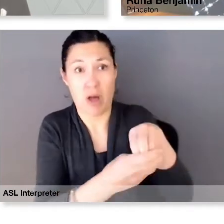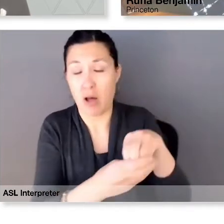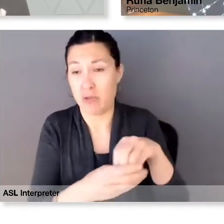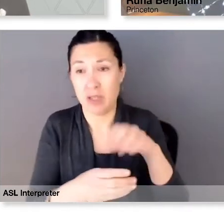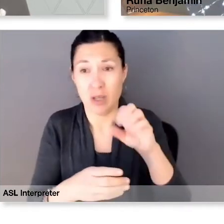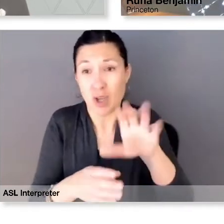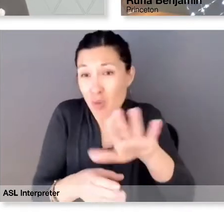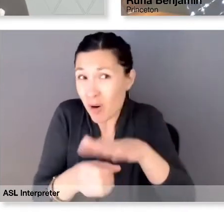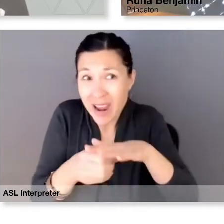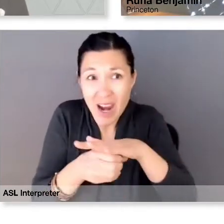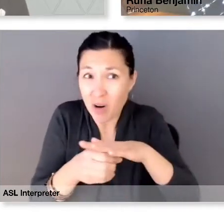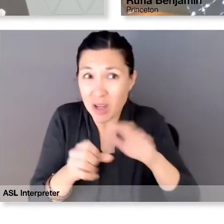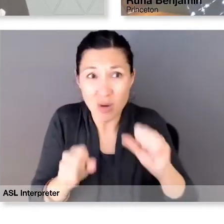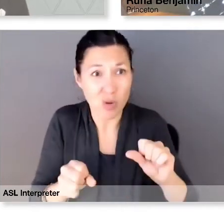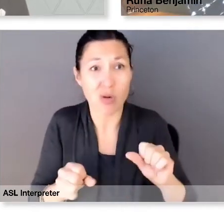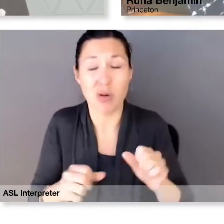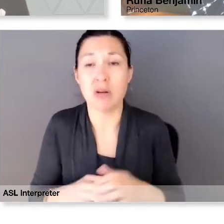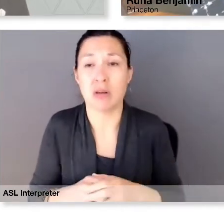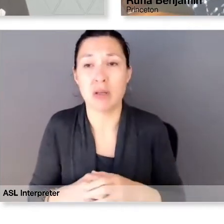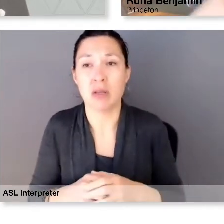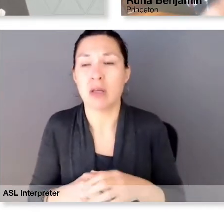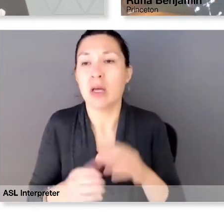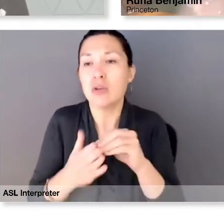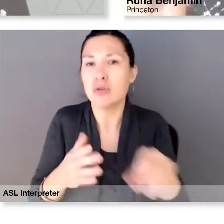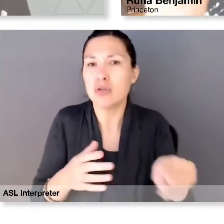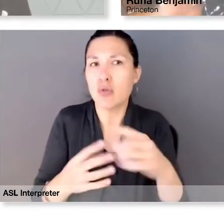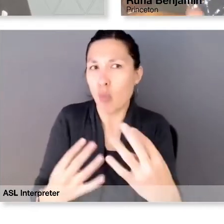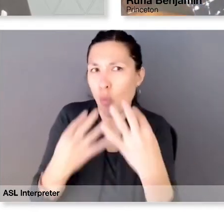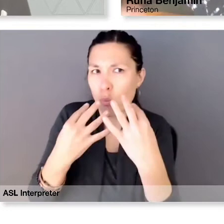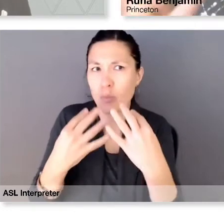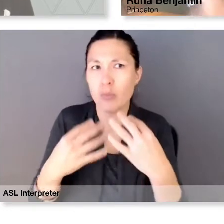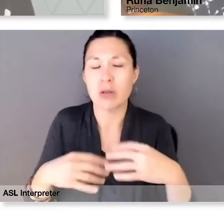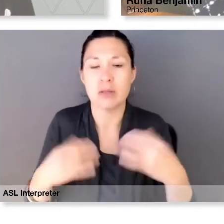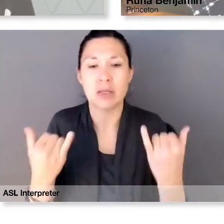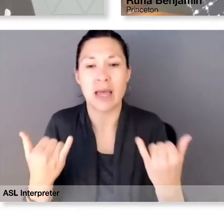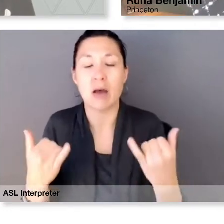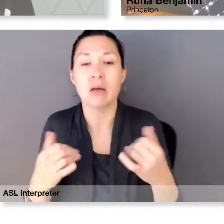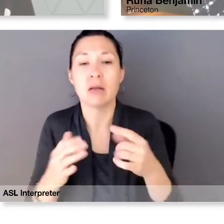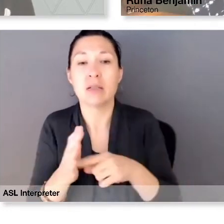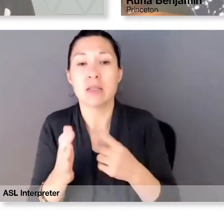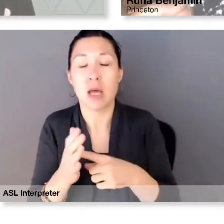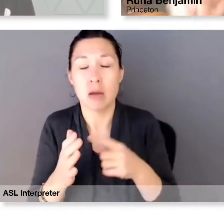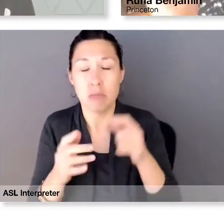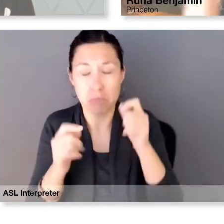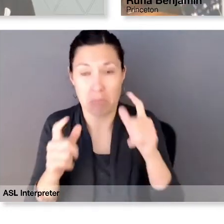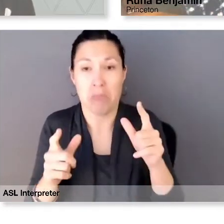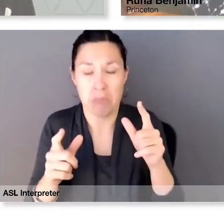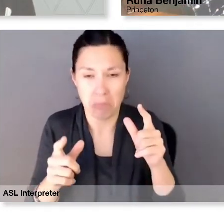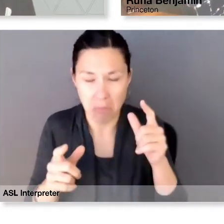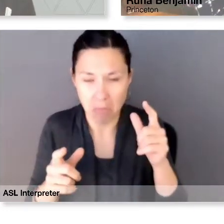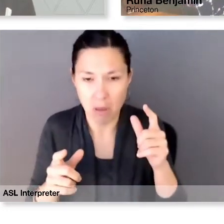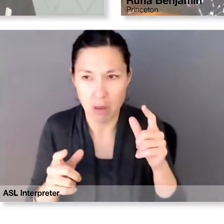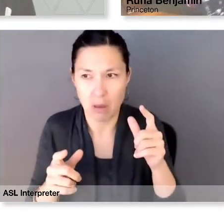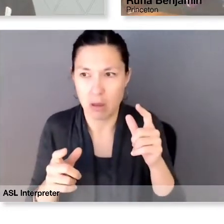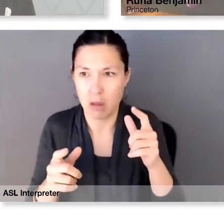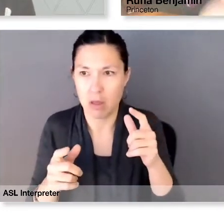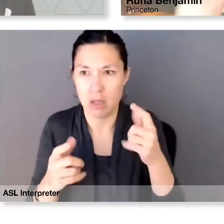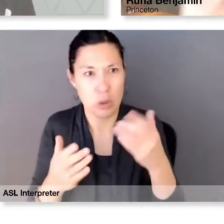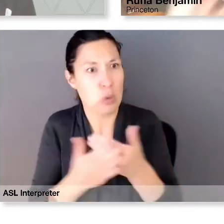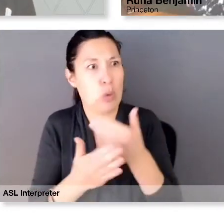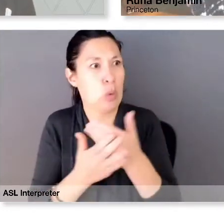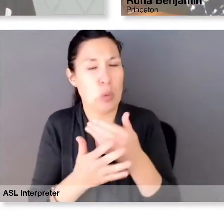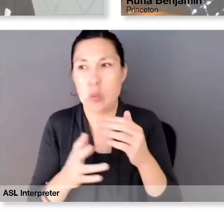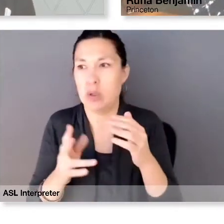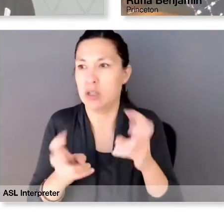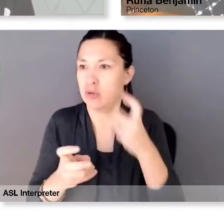students who might be listening, you know, sometimes when we are awakened to issues like this, we want to start our own thing, you know, the